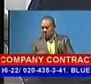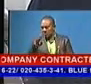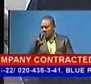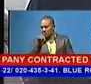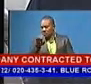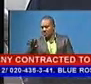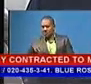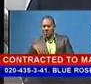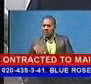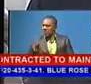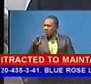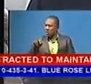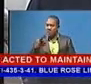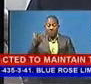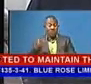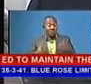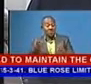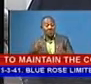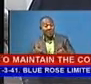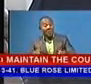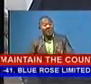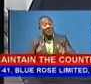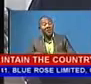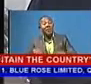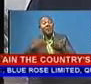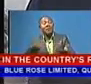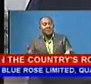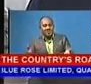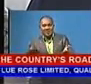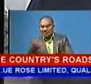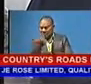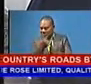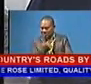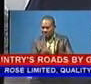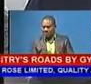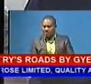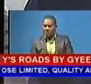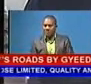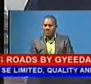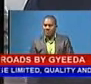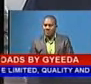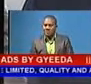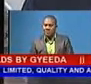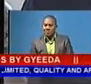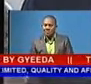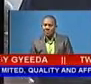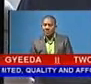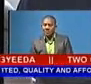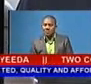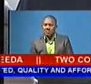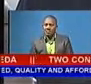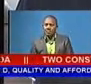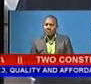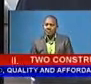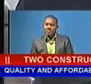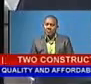Witness, no. And if the court will allow, I will be happy to provide that list. Then Adinina, because otherwise, well, I don't know.